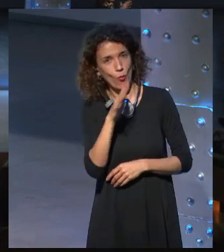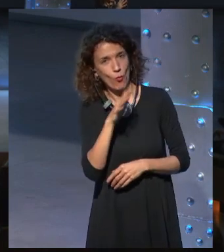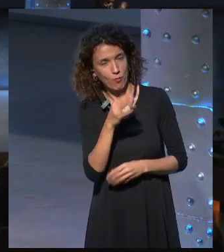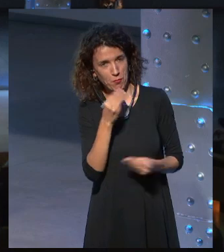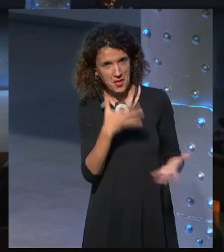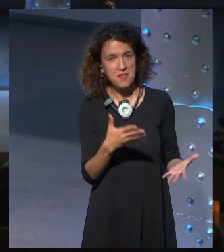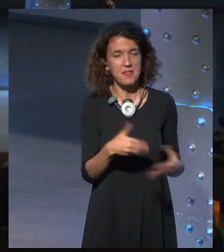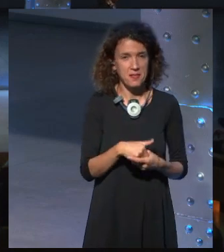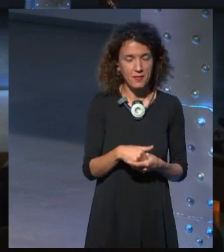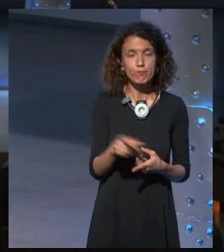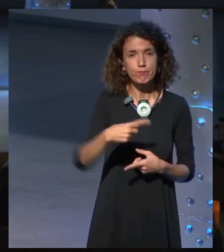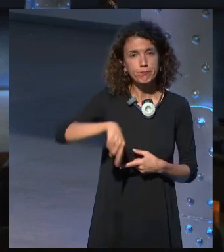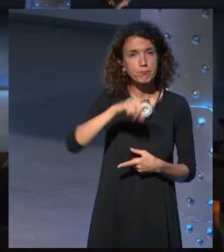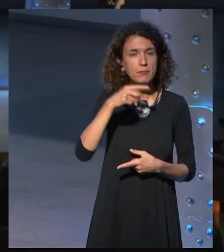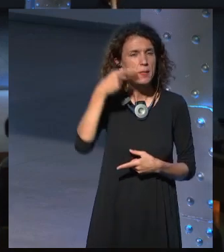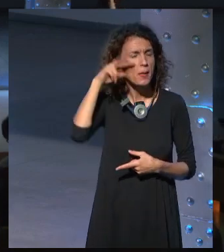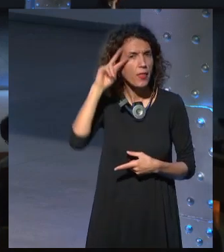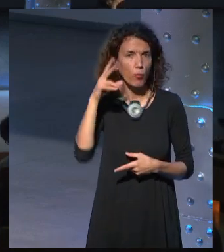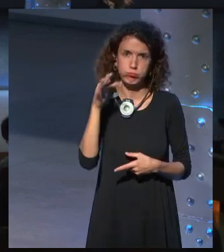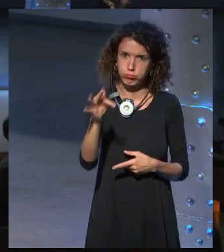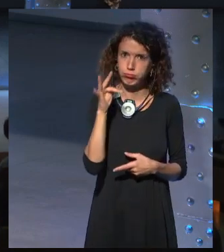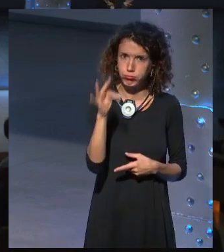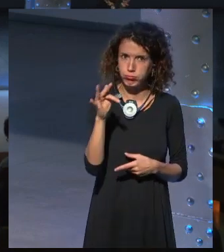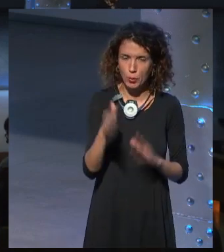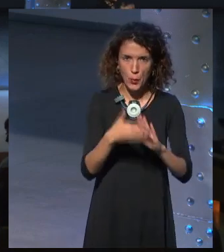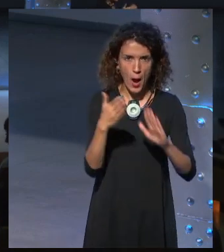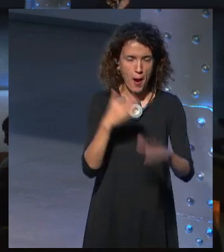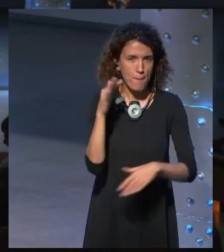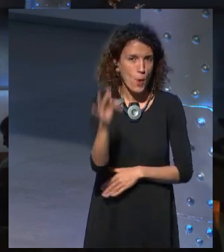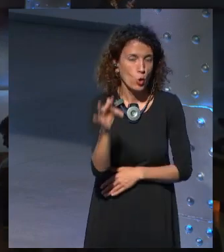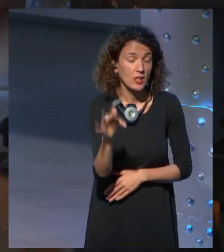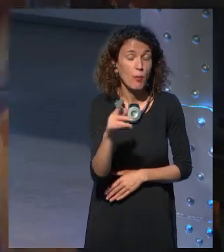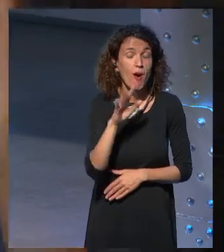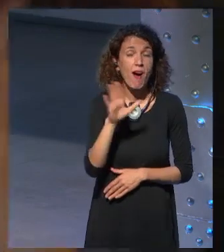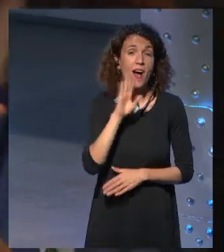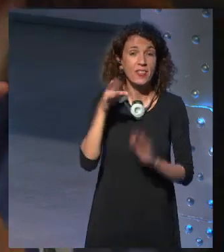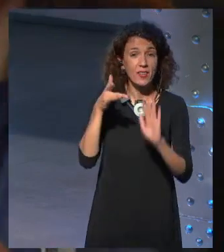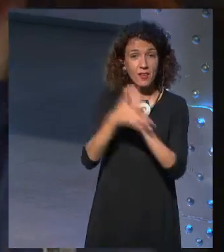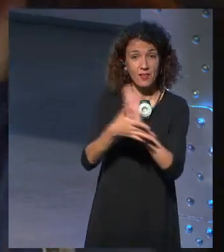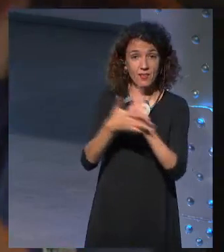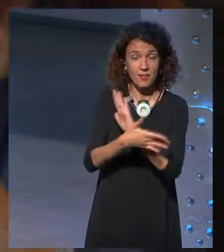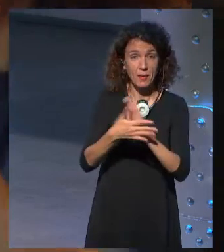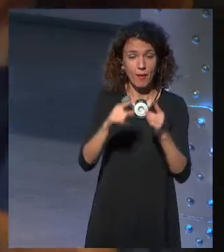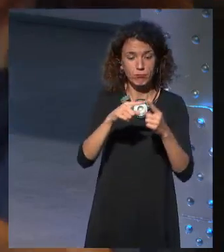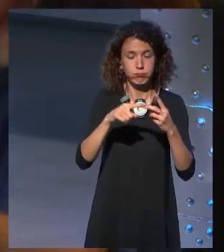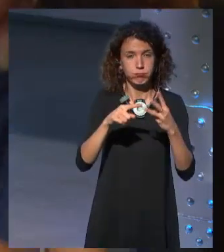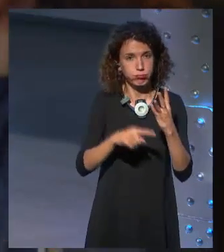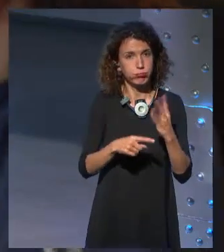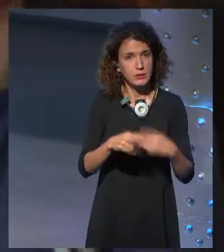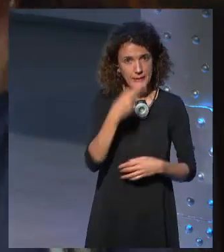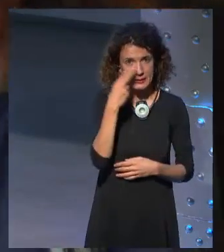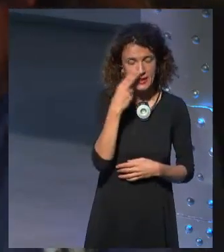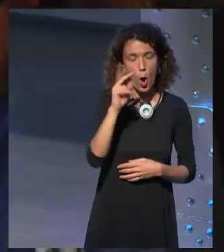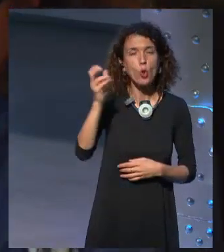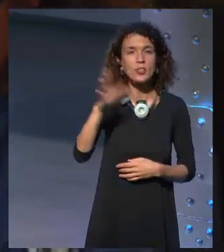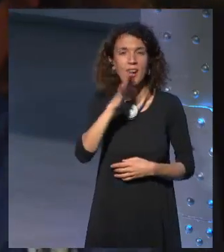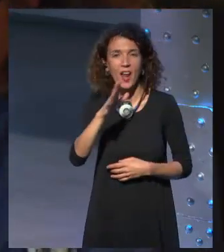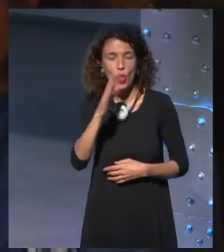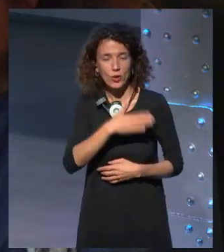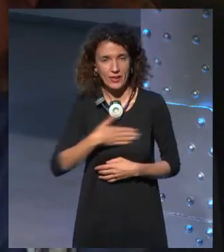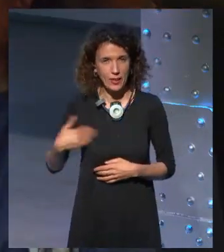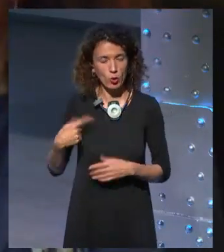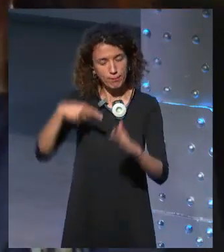an experience that is very promising for the reasons that she has explained, but there is another reason that I would like